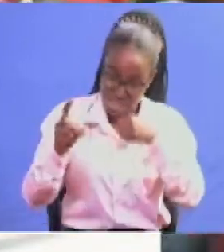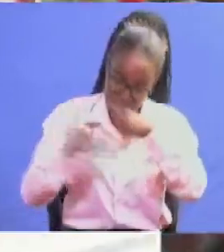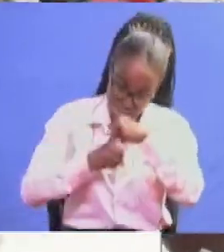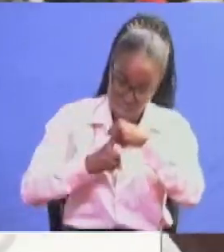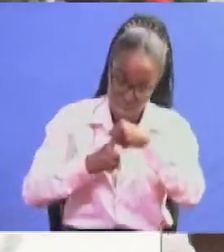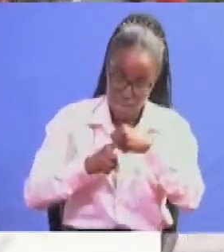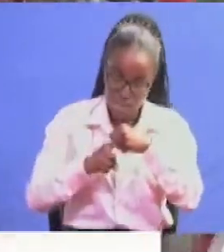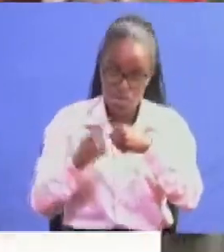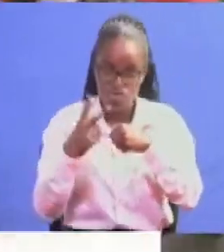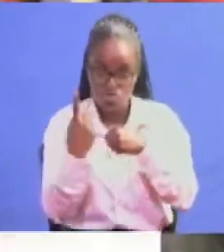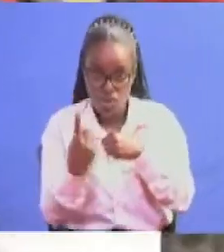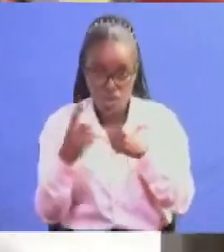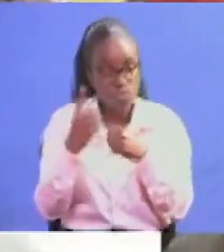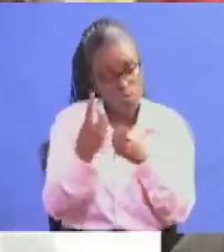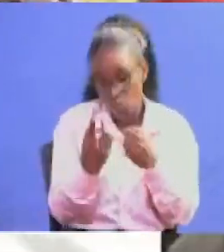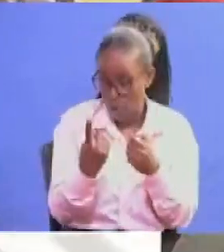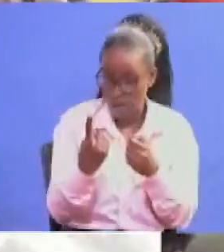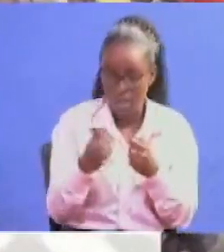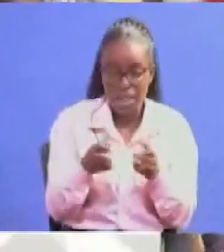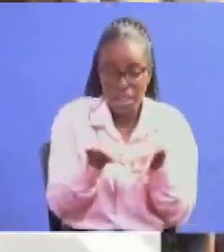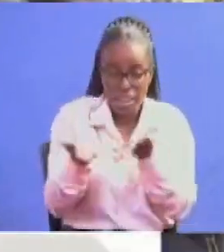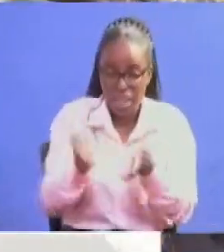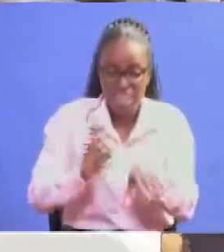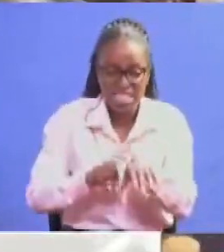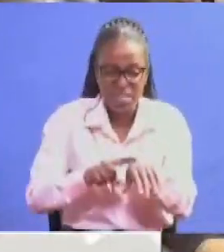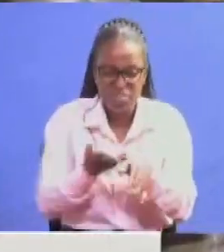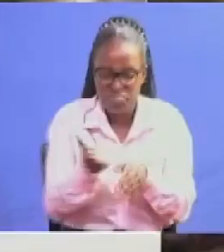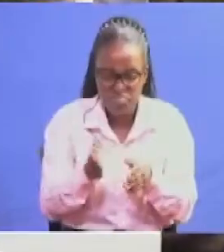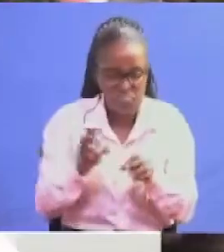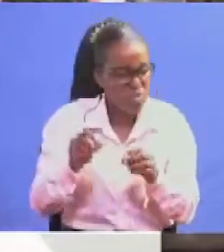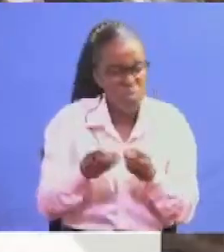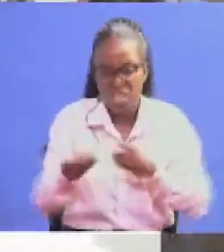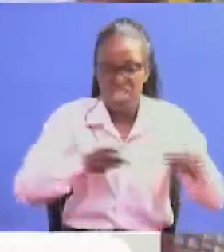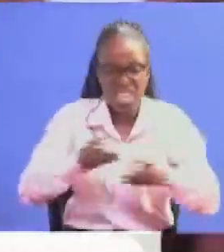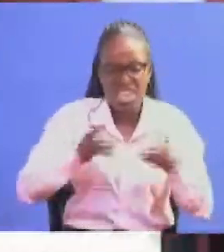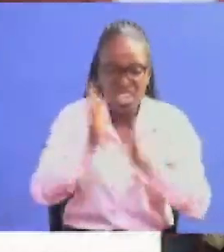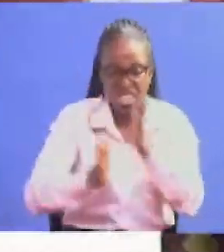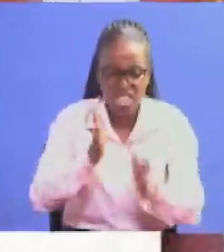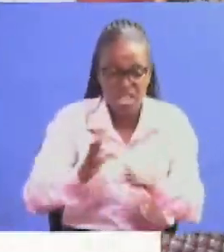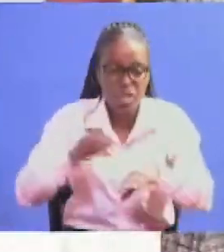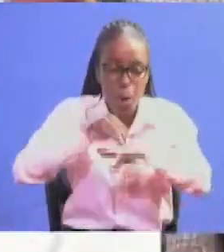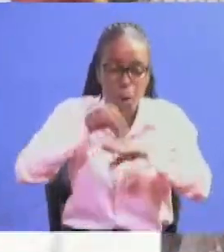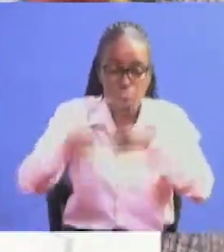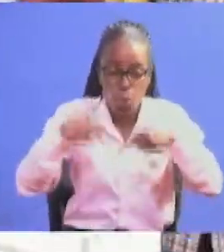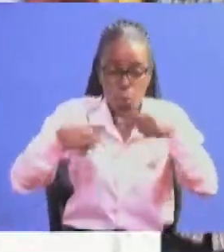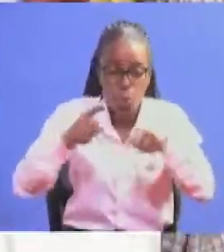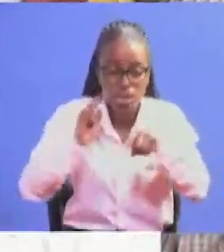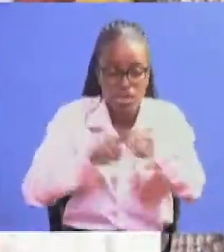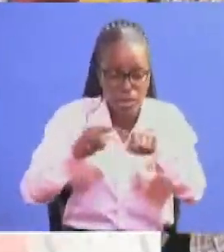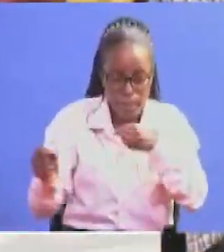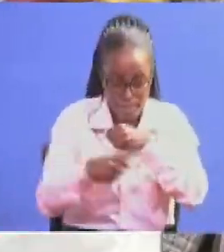inaongezeka. Clearance of those willing to vie for the position of directors is ongoing until 14th of